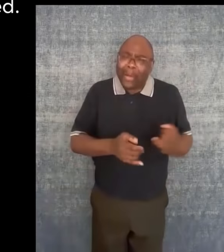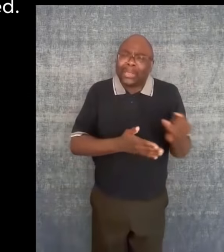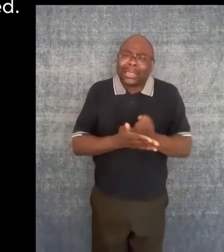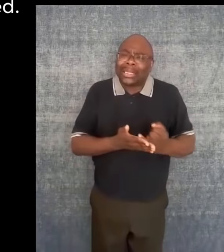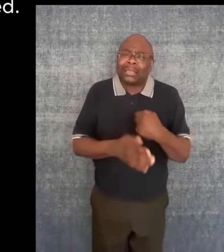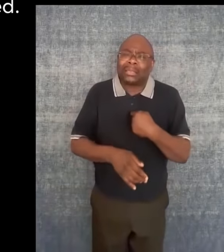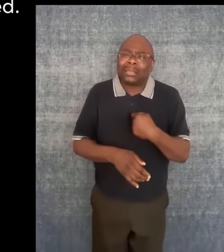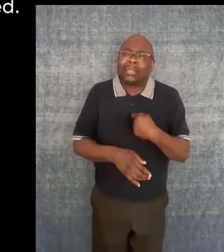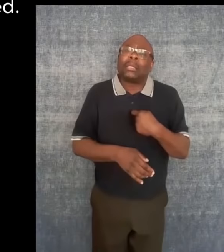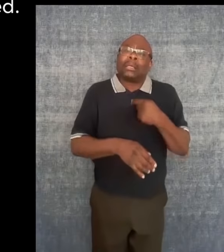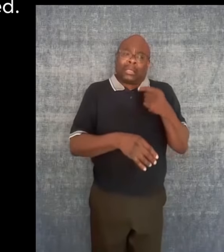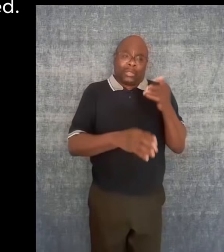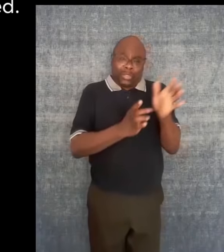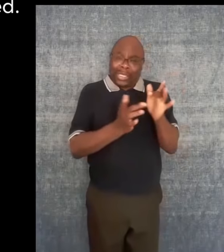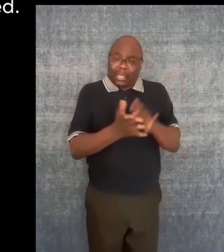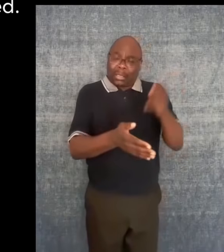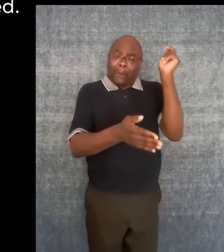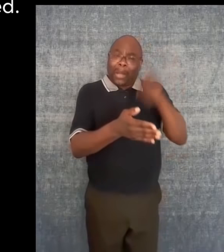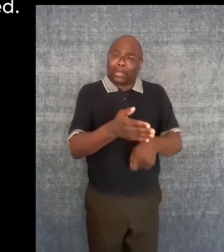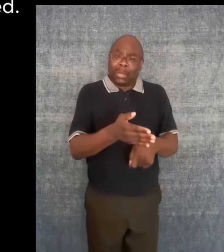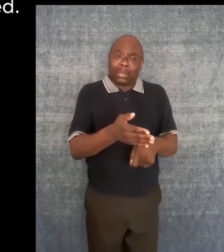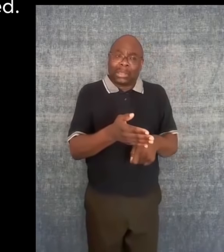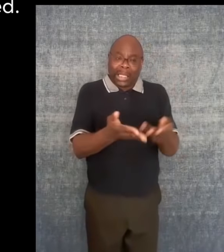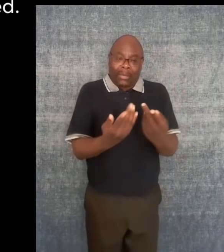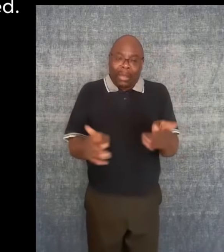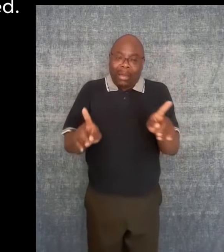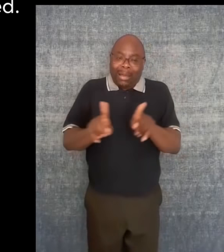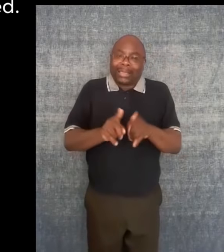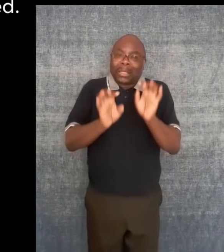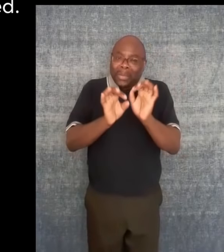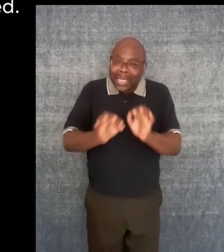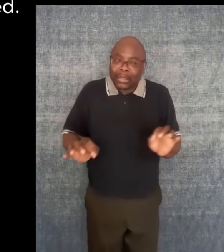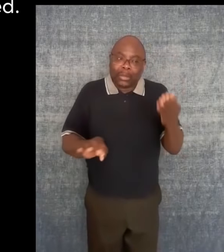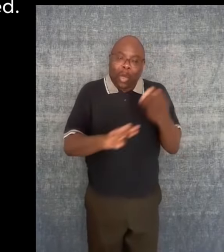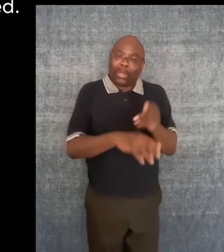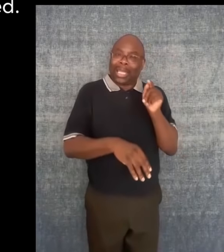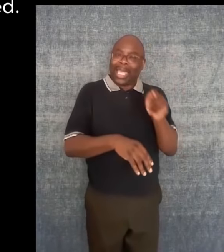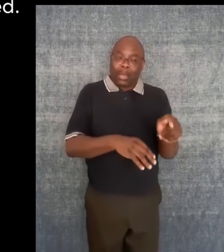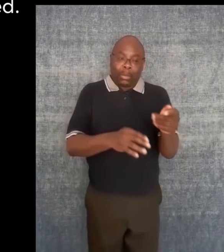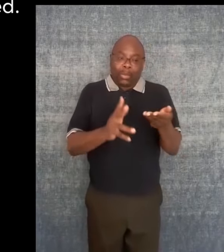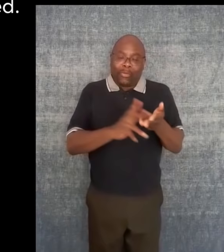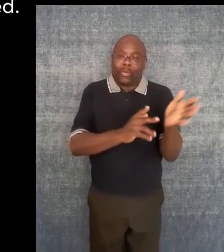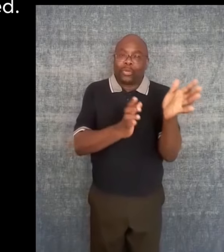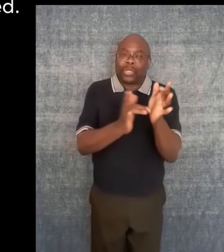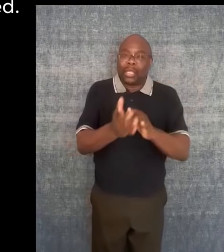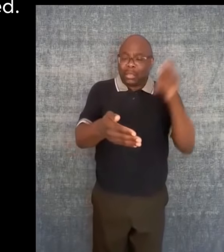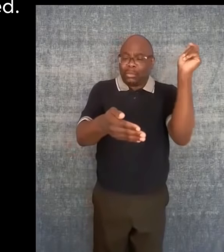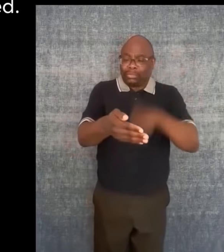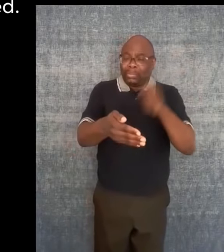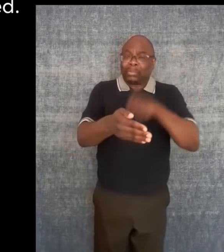iniquities. And upon him the chastisement that brought us peace, and with his stripes we are healed.